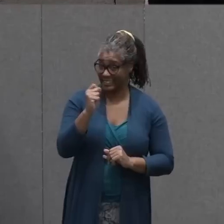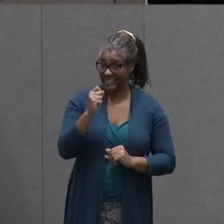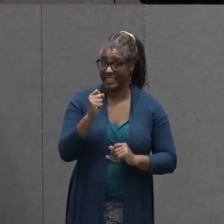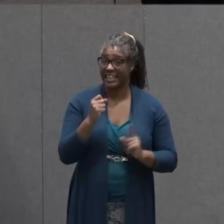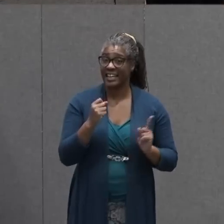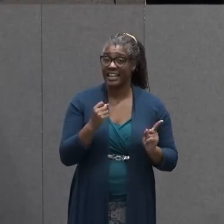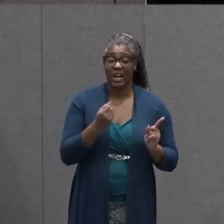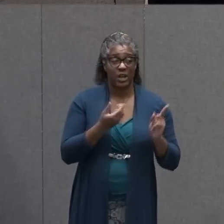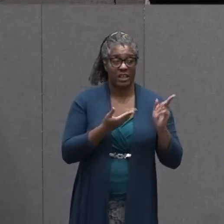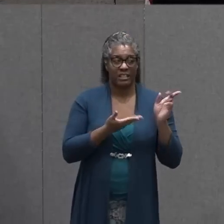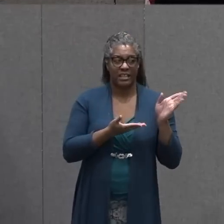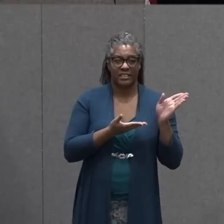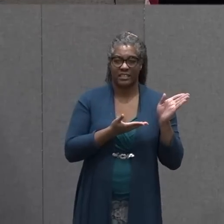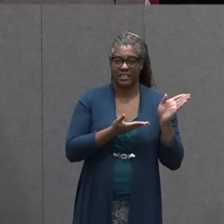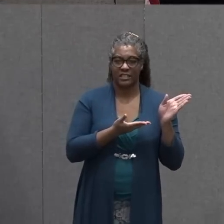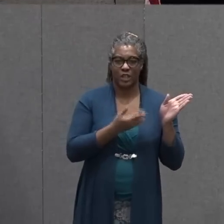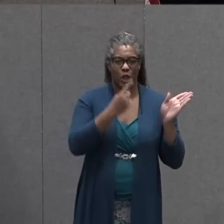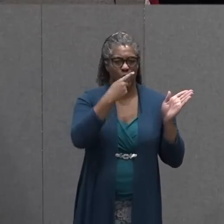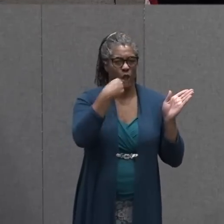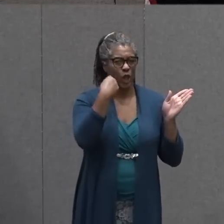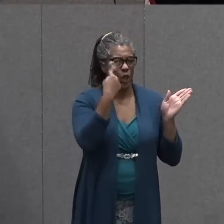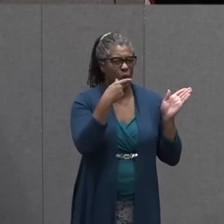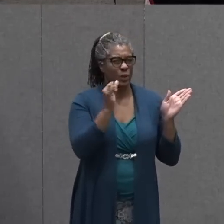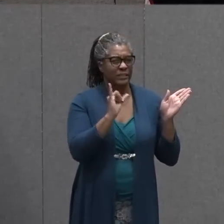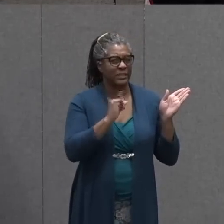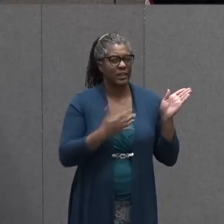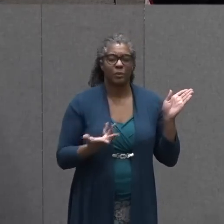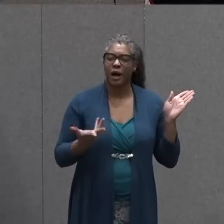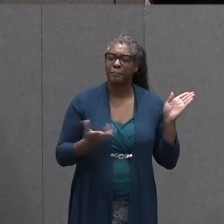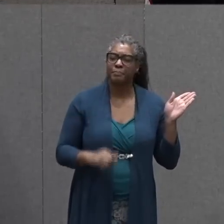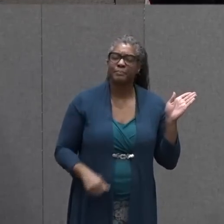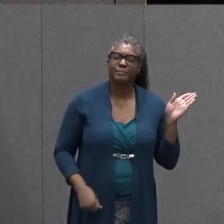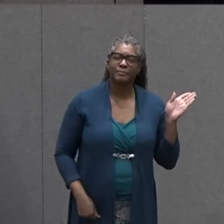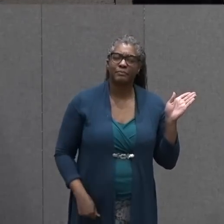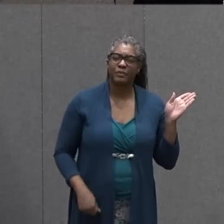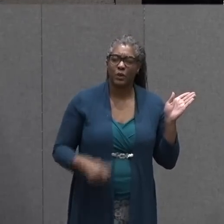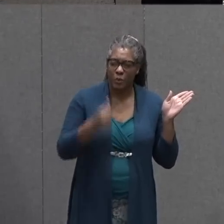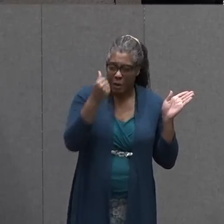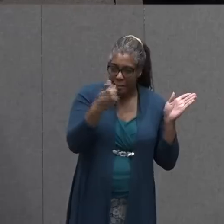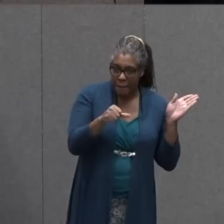of right here, almost? This was one of our lessons.